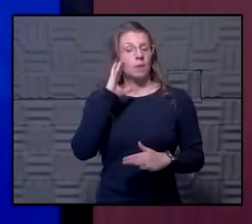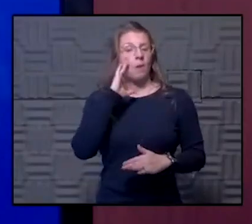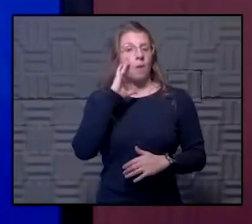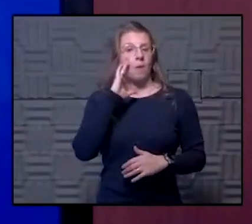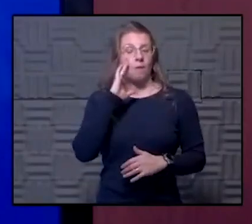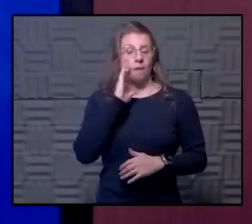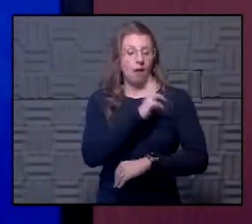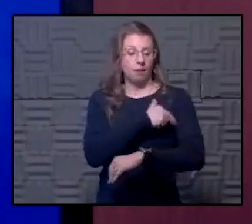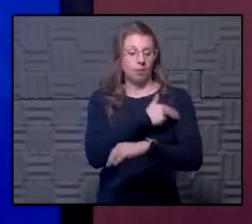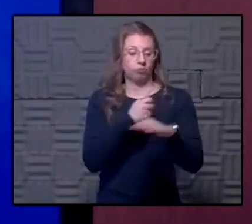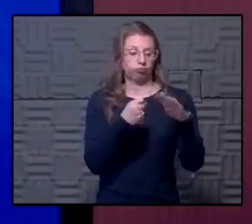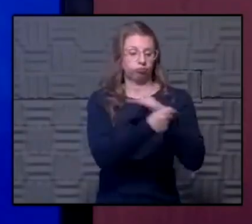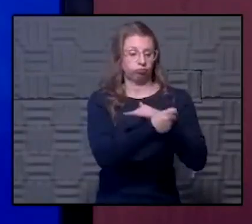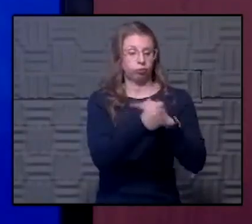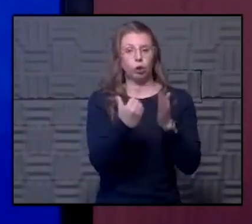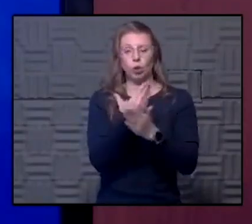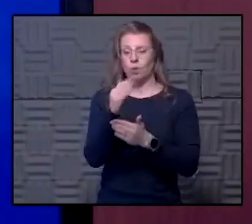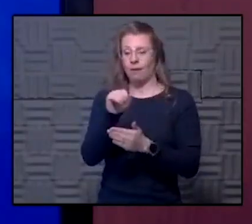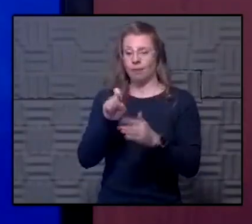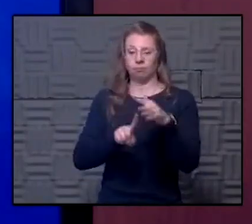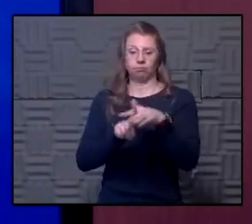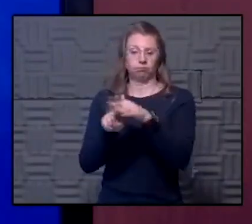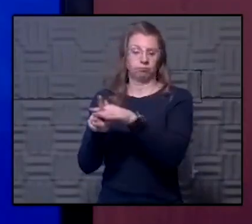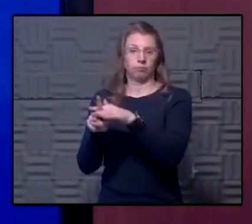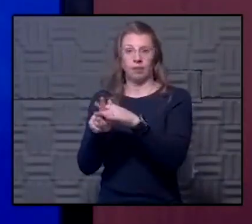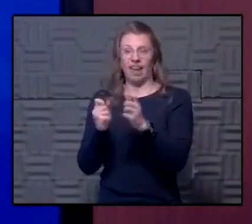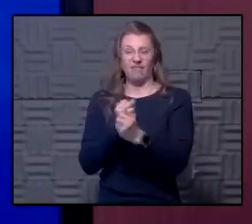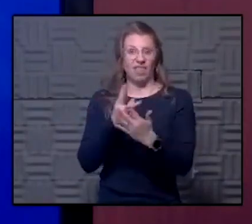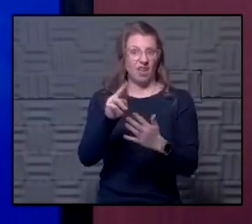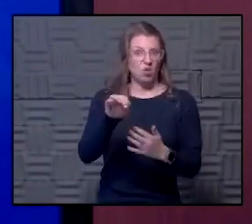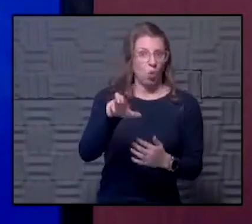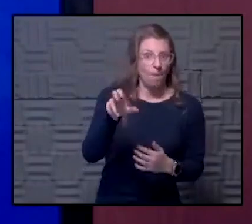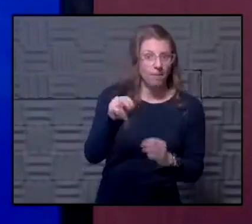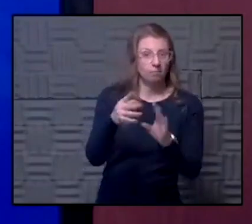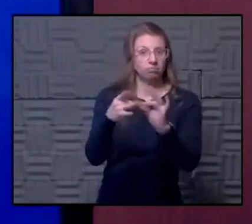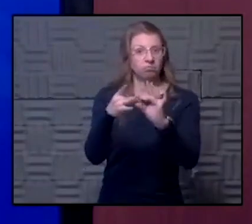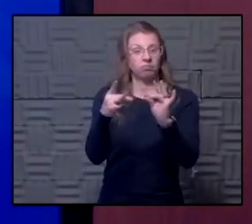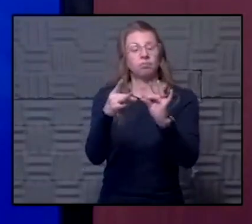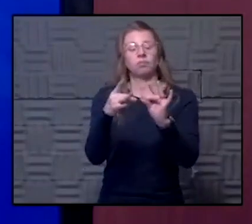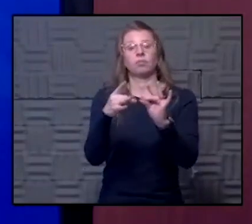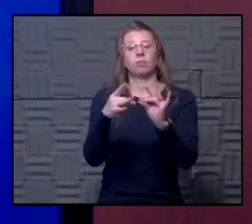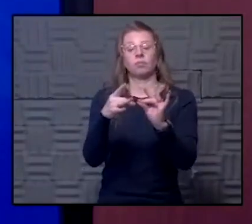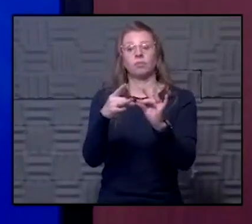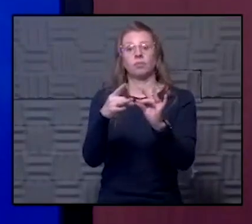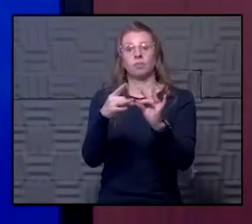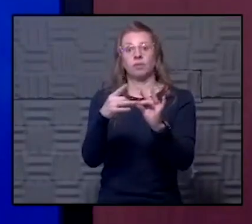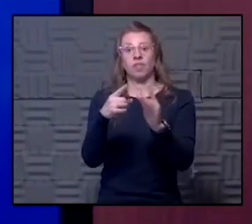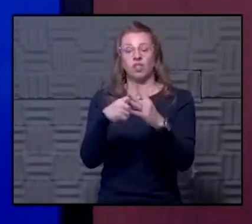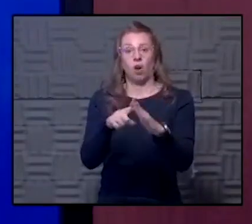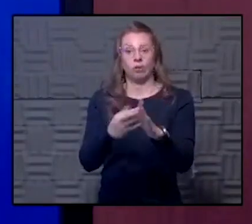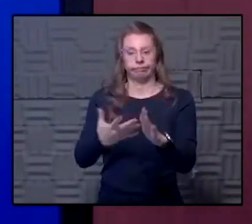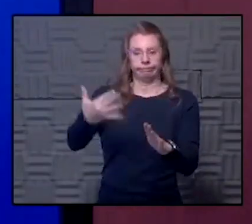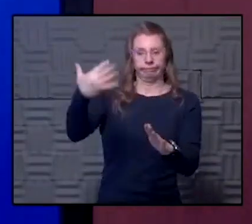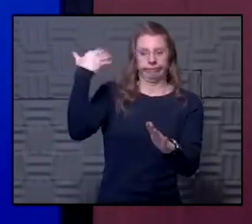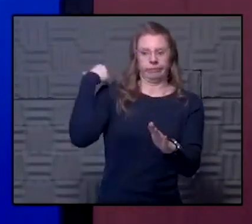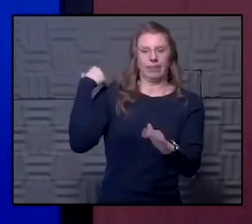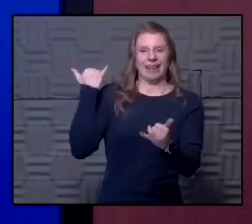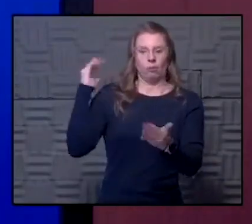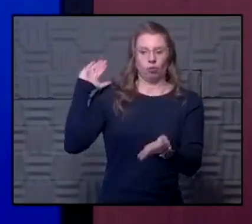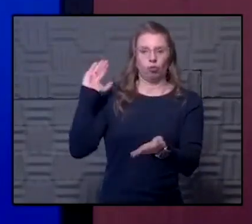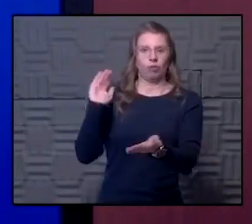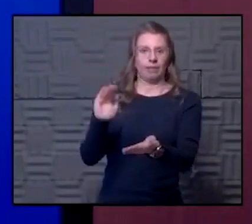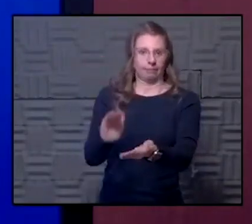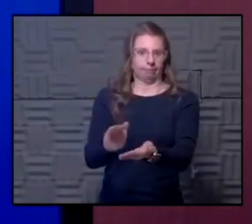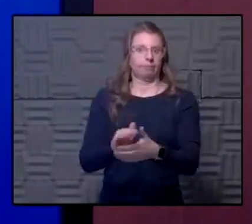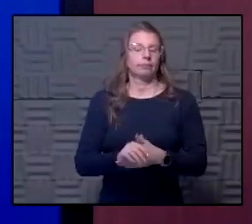number of hospitalizations, the number of new cases, all of the things that Dr. Norman mentioned at the onset are decreasing.